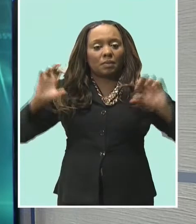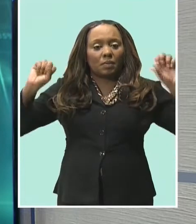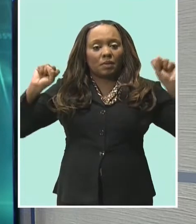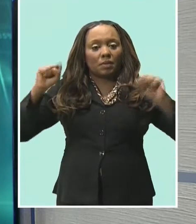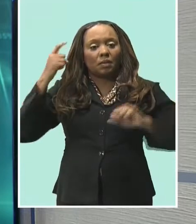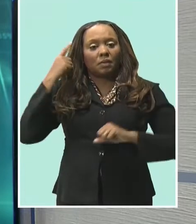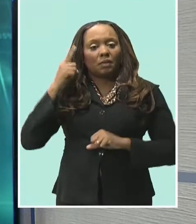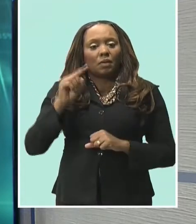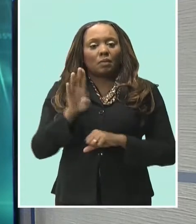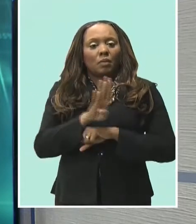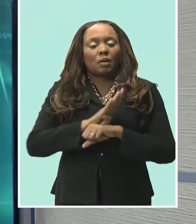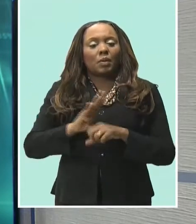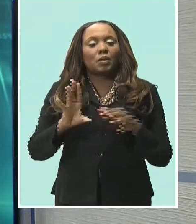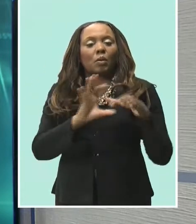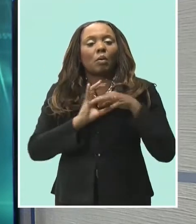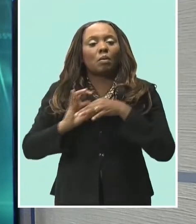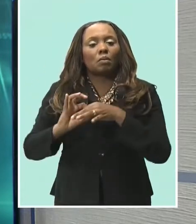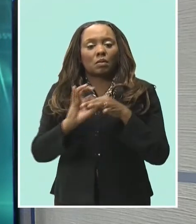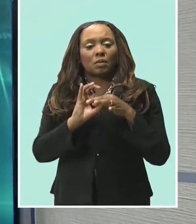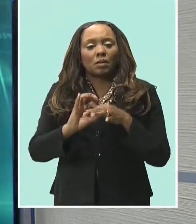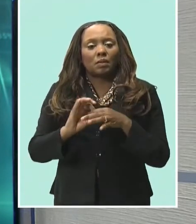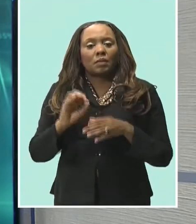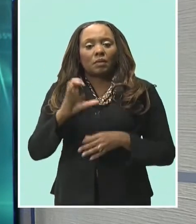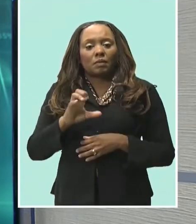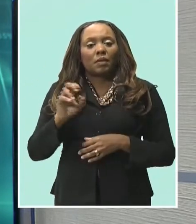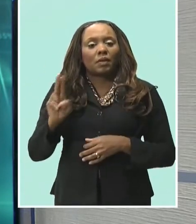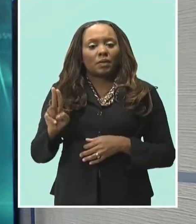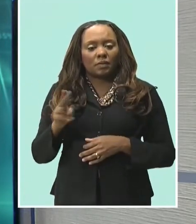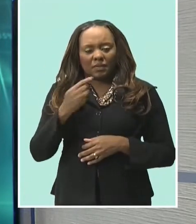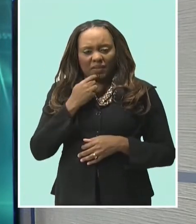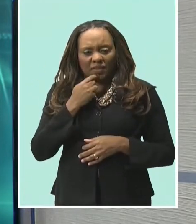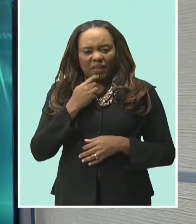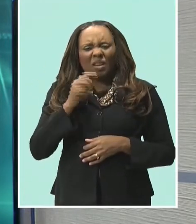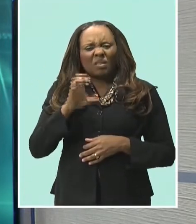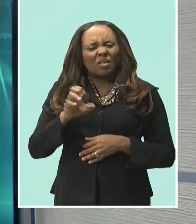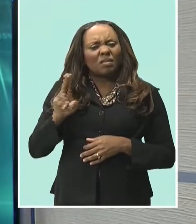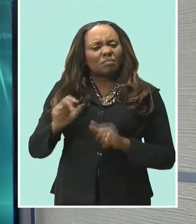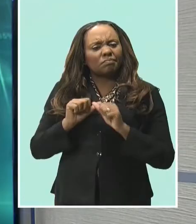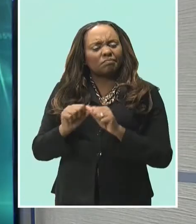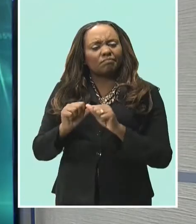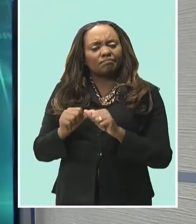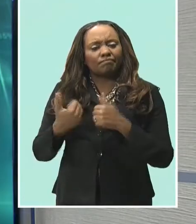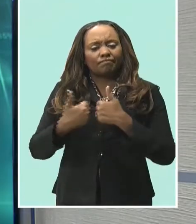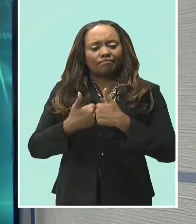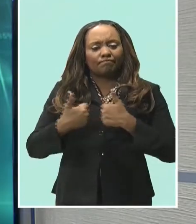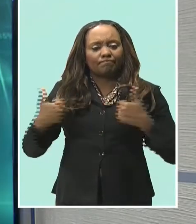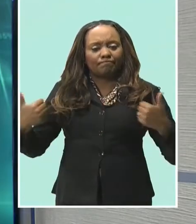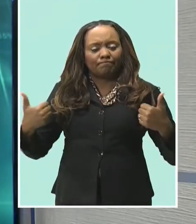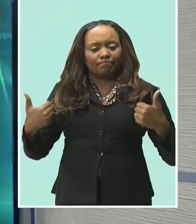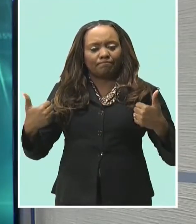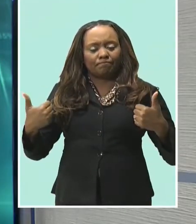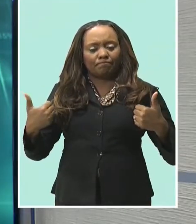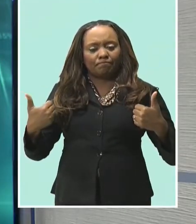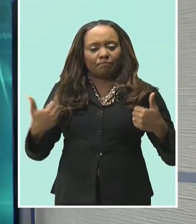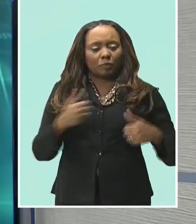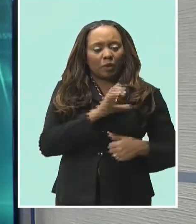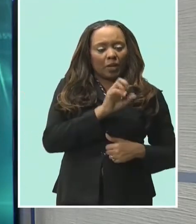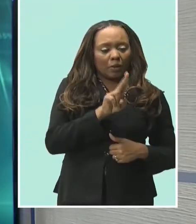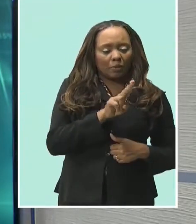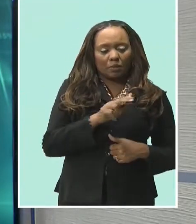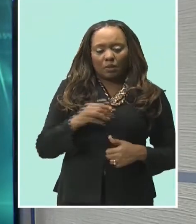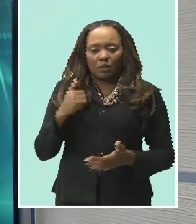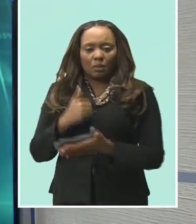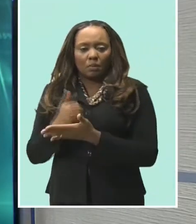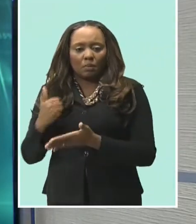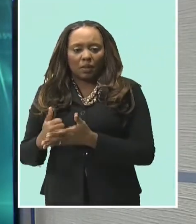Cooperative and Credit Union League, Sherwin Greenidge, says the credit unions have continued to separate themselves from the traditional banks as they